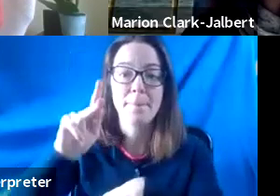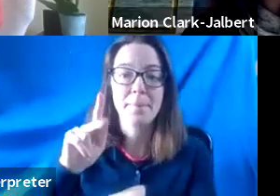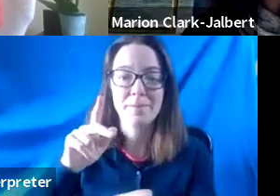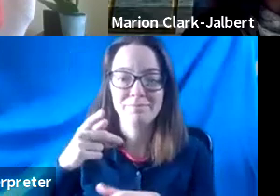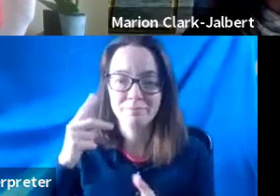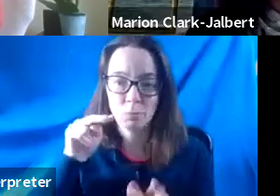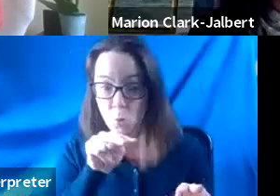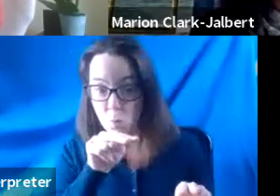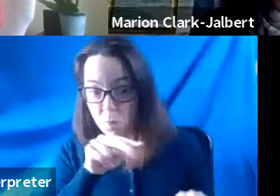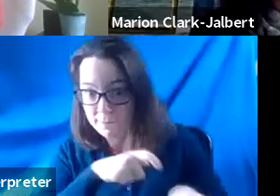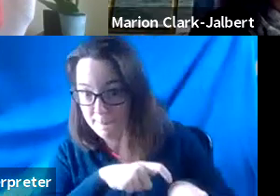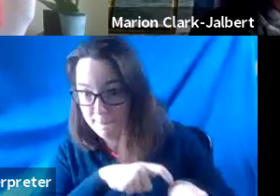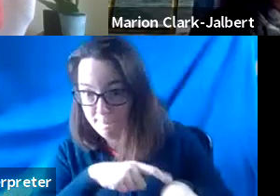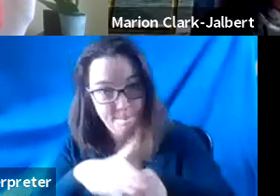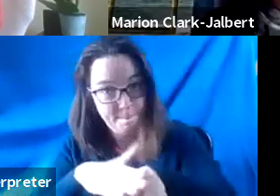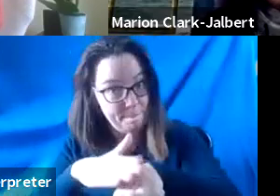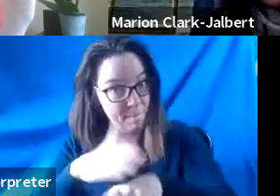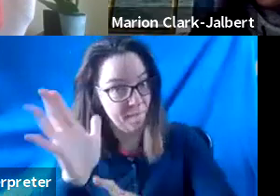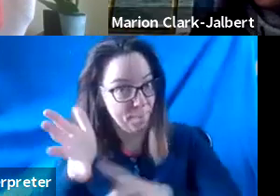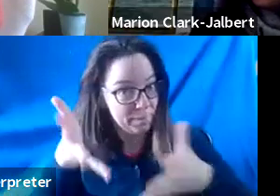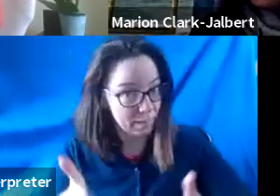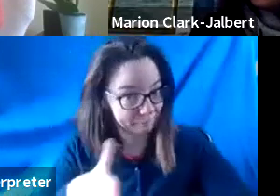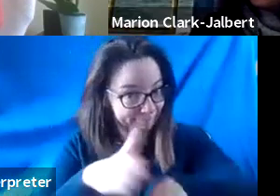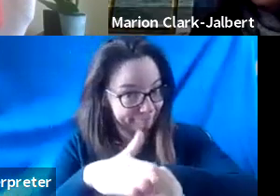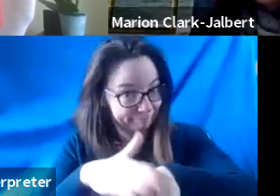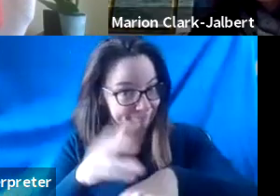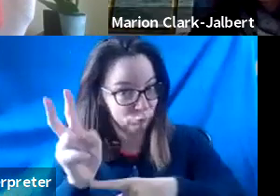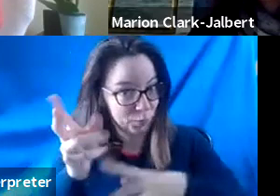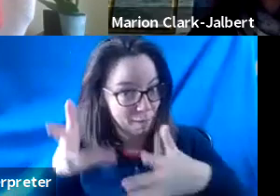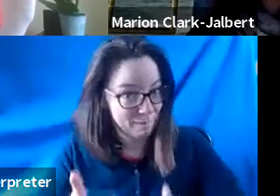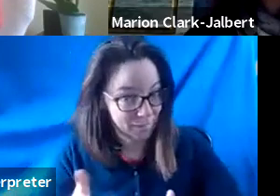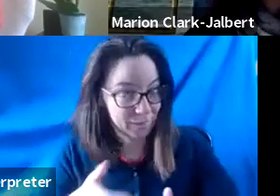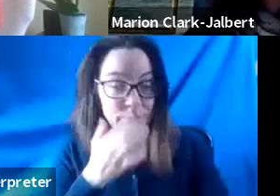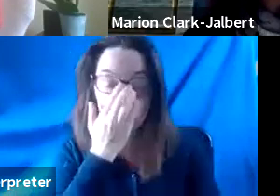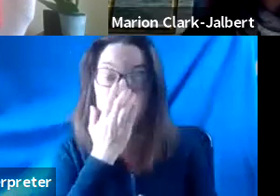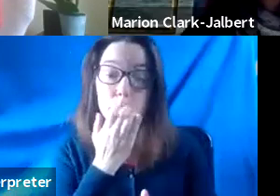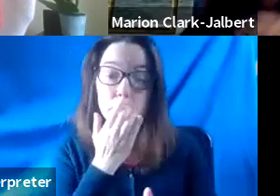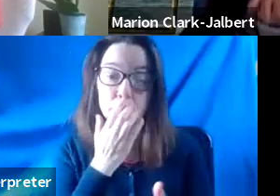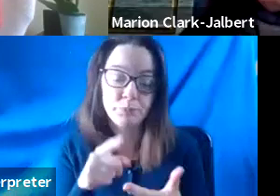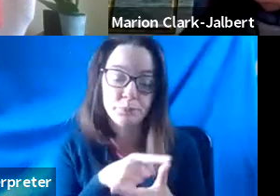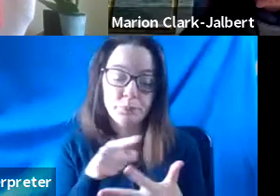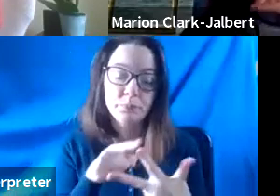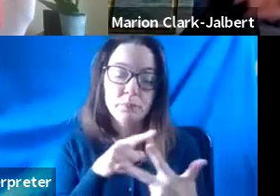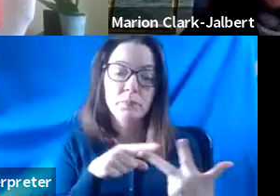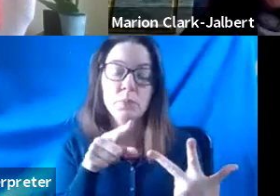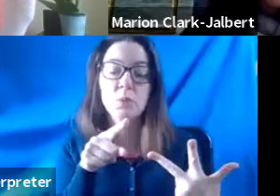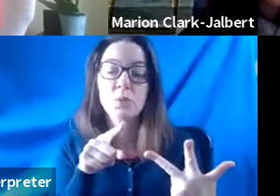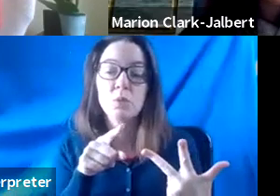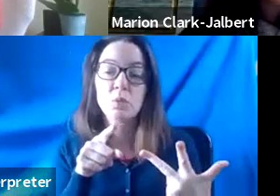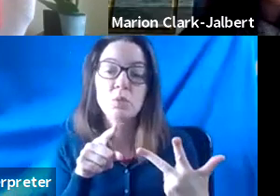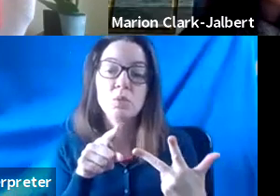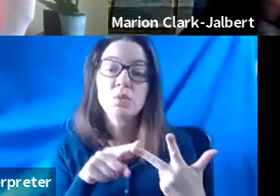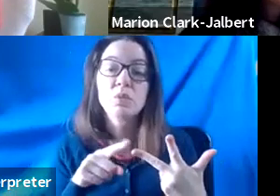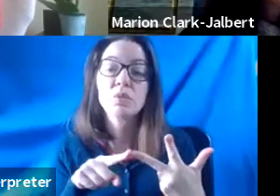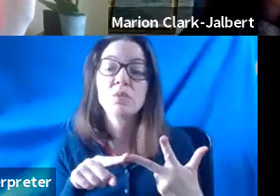track that you've got 10 minutes and making sure that everybody's getting a chance to address the issue. And if one